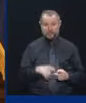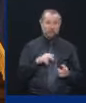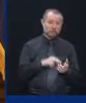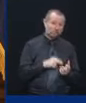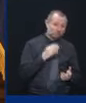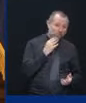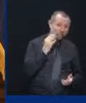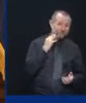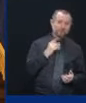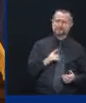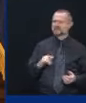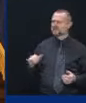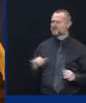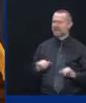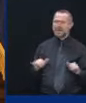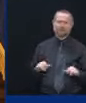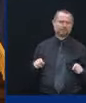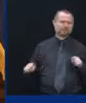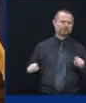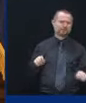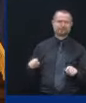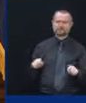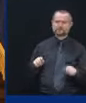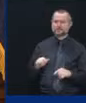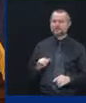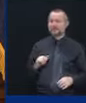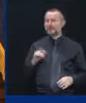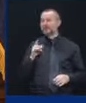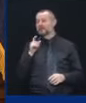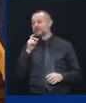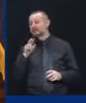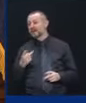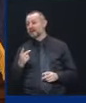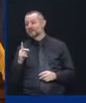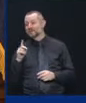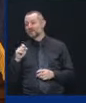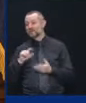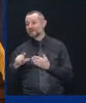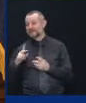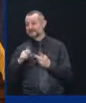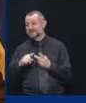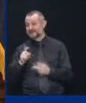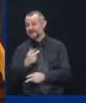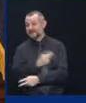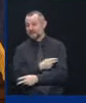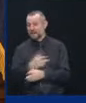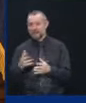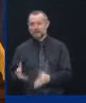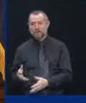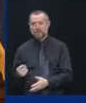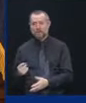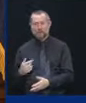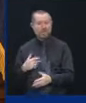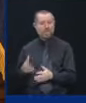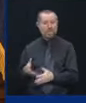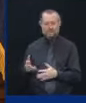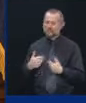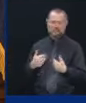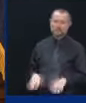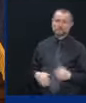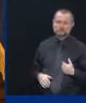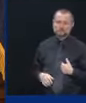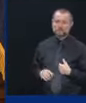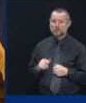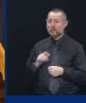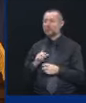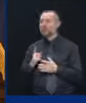program, and that's true for the second dose program. Allocate what you need, but not